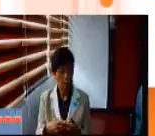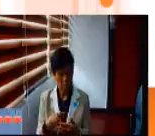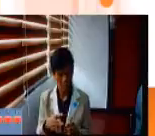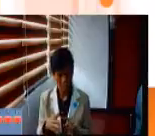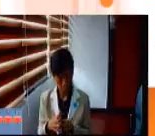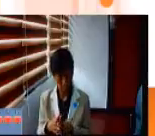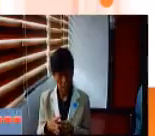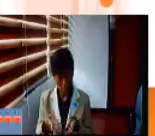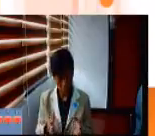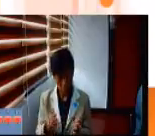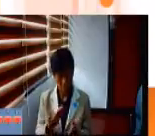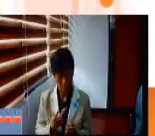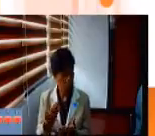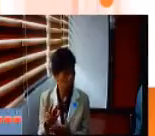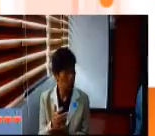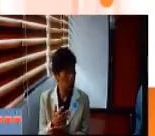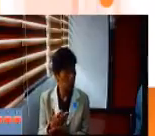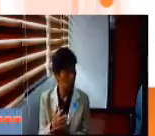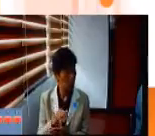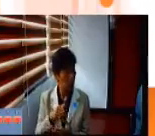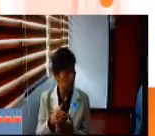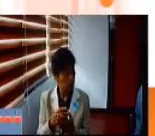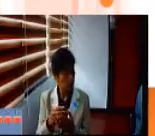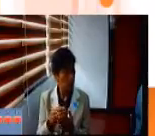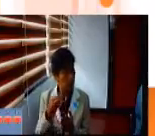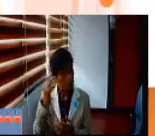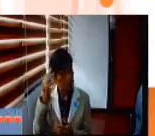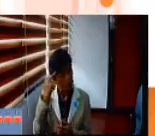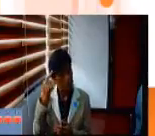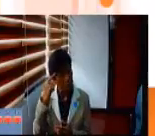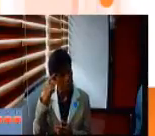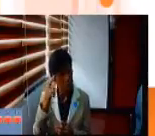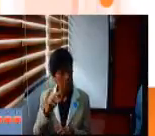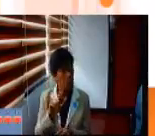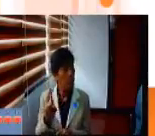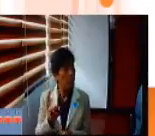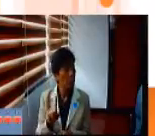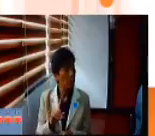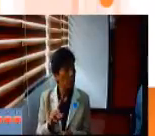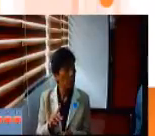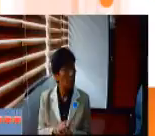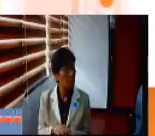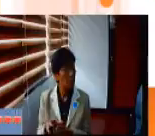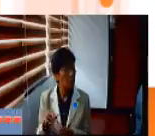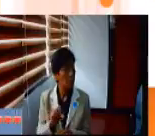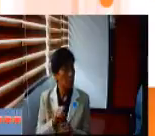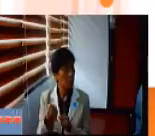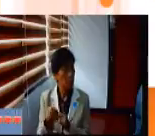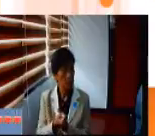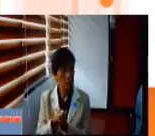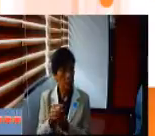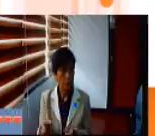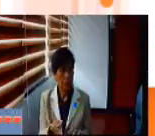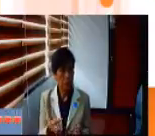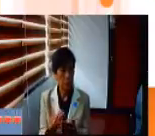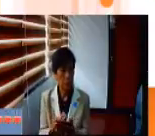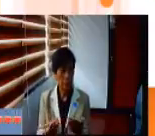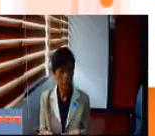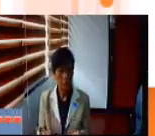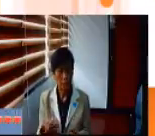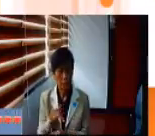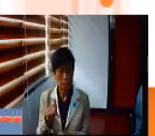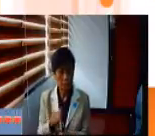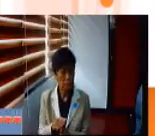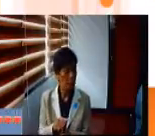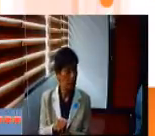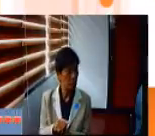share some insights on what is the status of the fisheries resources right now in the Philippines to sort